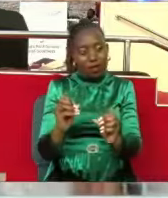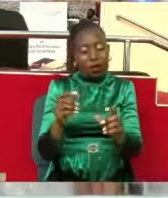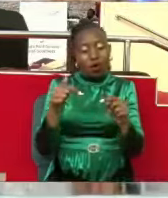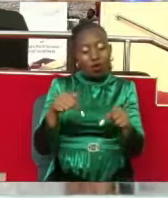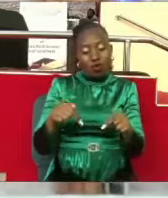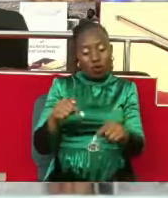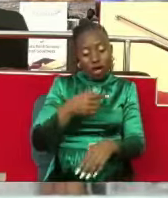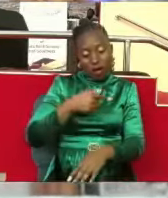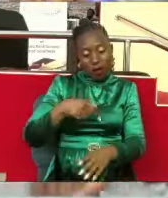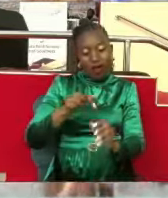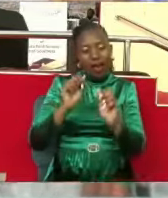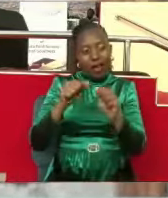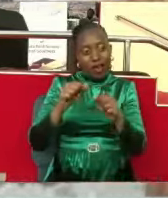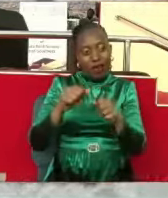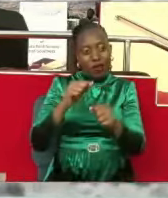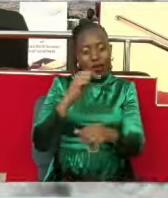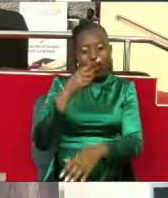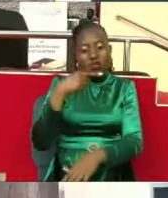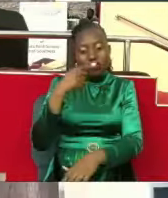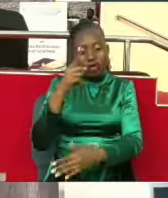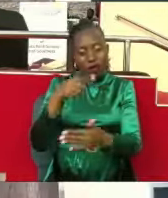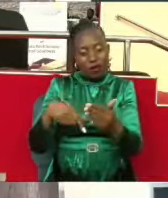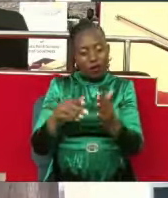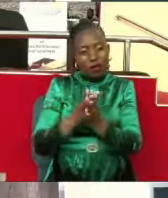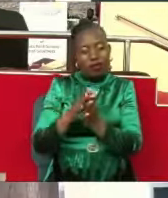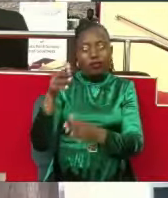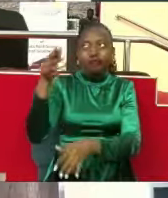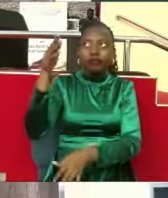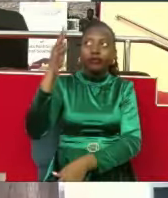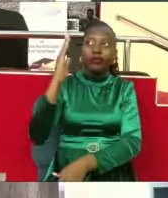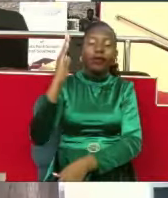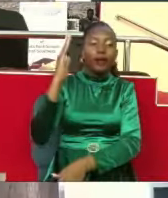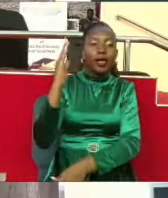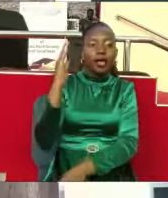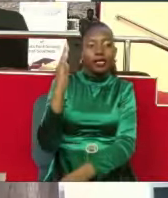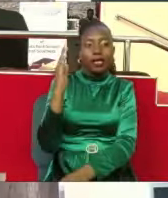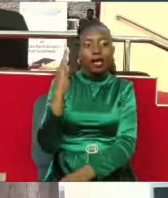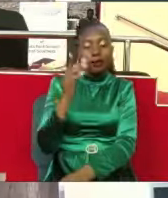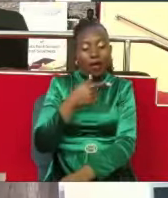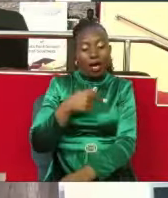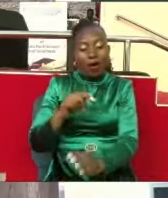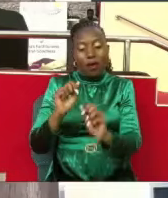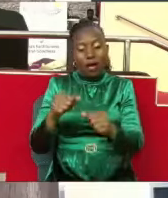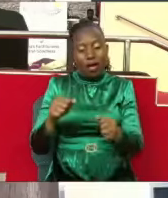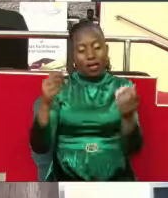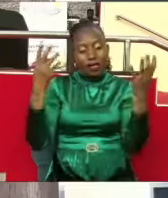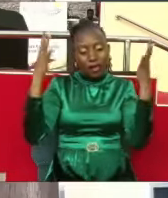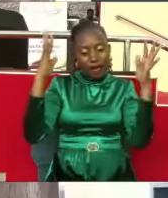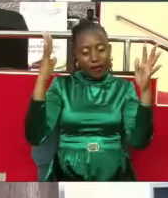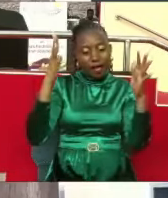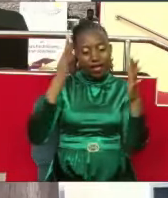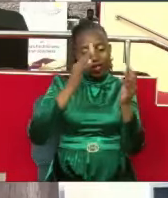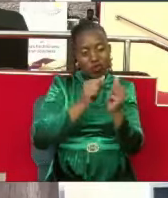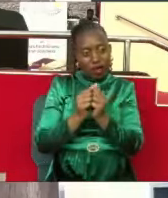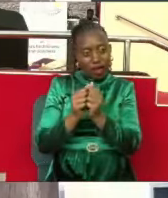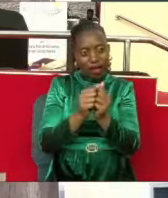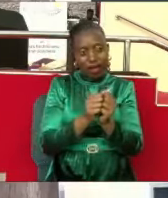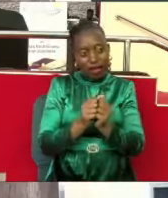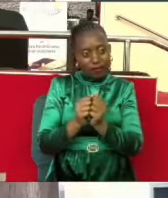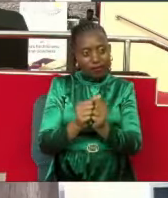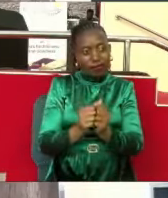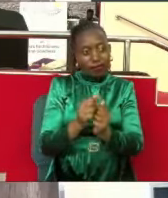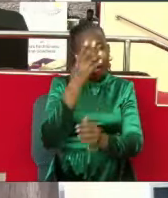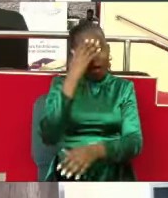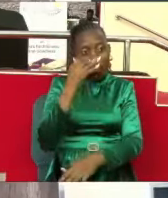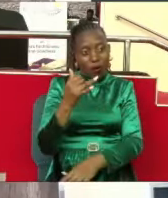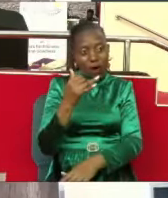be able to say Ebenezer. Na leo tunaweza sema Ebenezer. We can be able to celebrate together. Tunaweza sherehekea kwa pamoja.